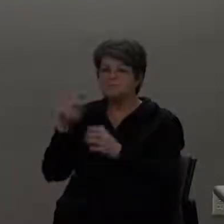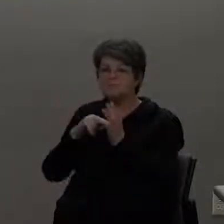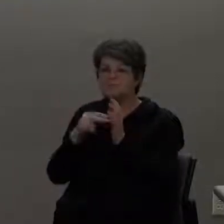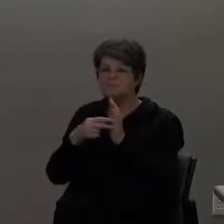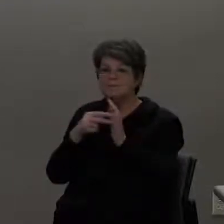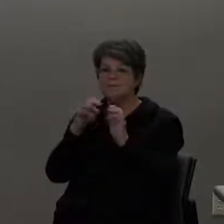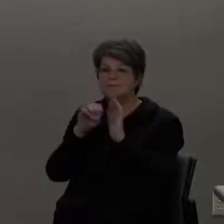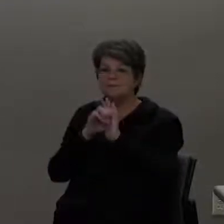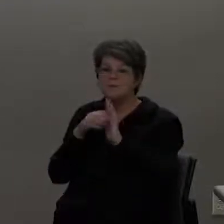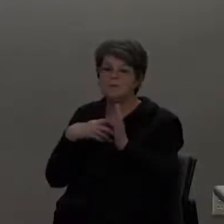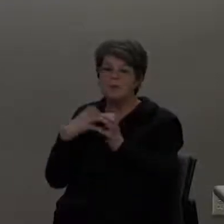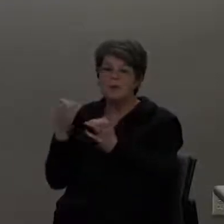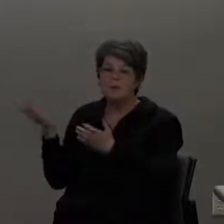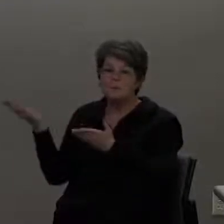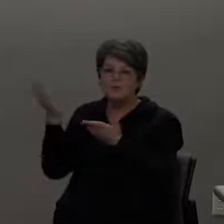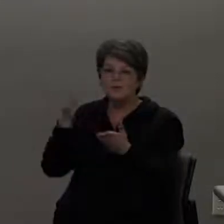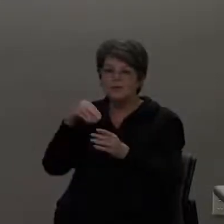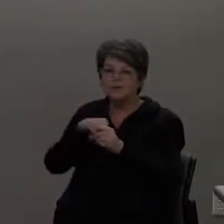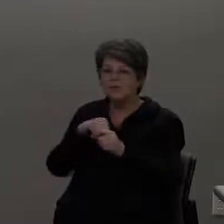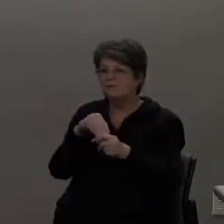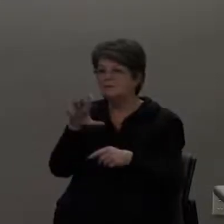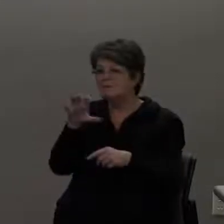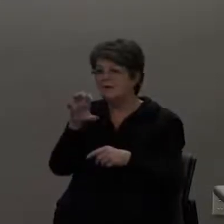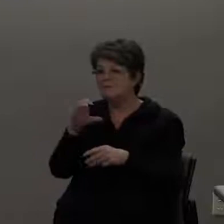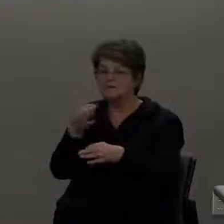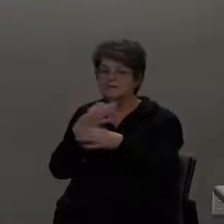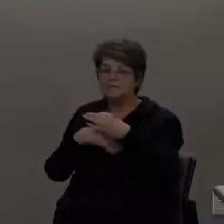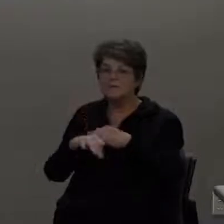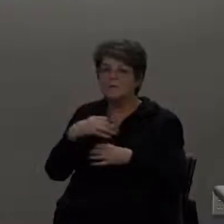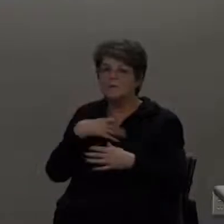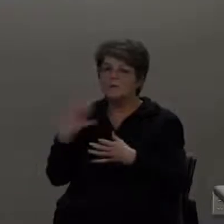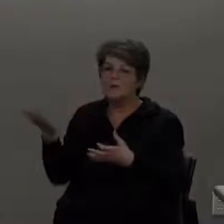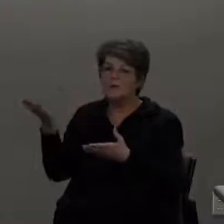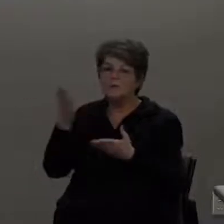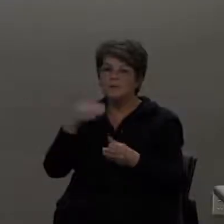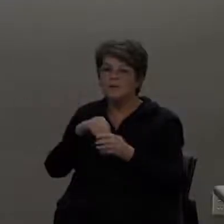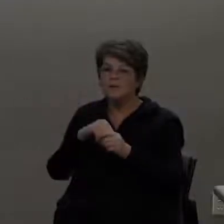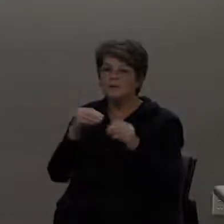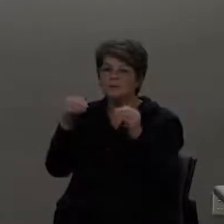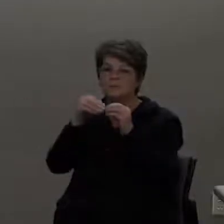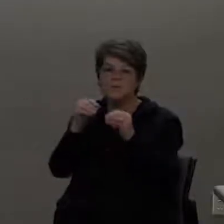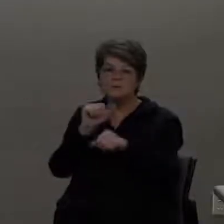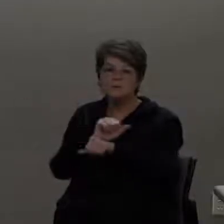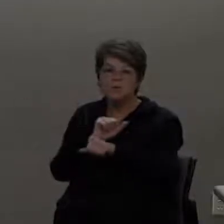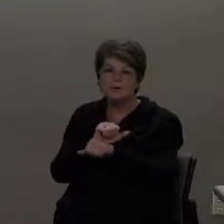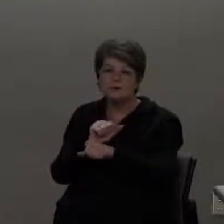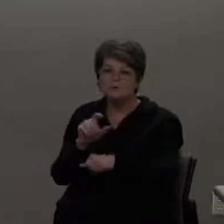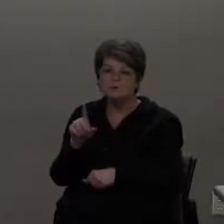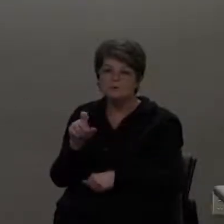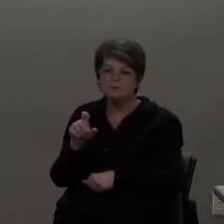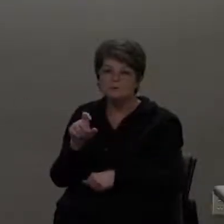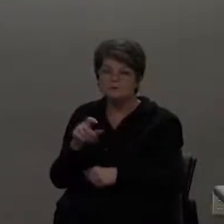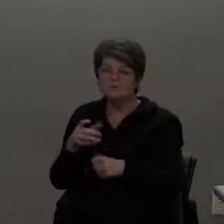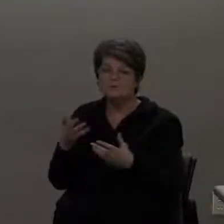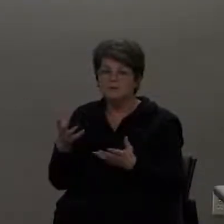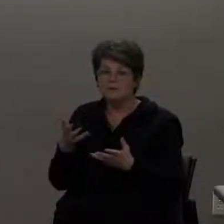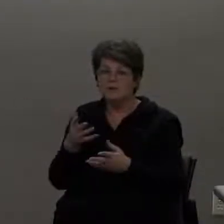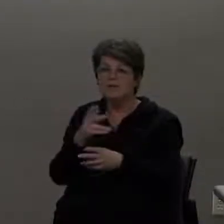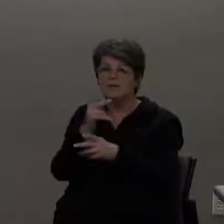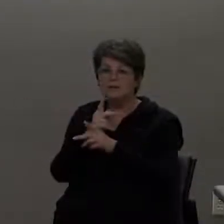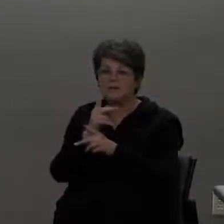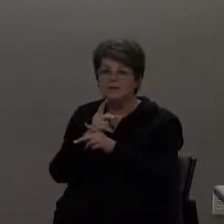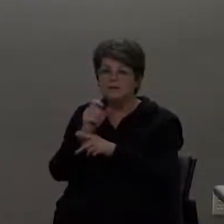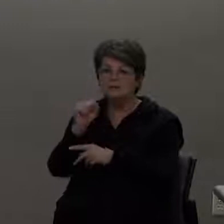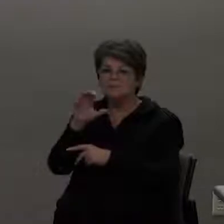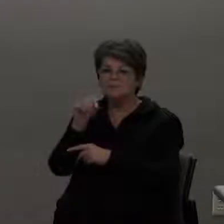we want to bring in 500 jobs instead of just saying we want to bring in more jobs? Well, they keep score.